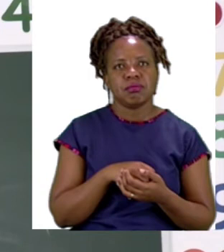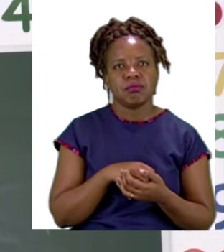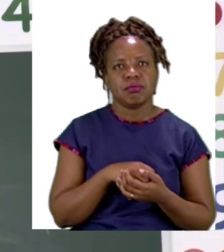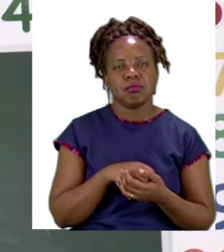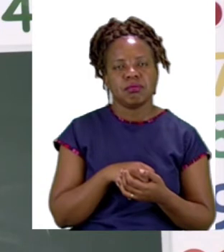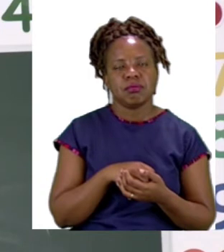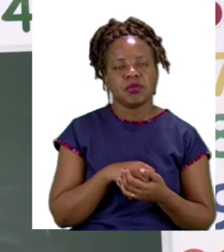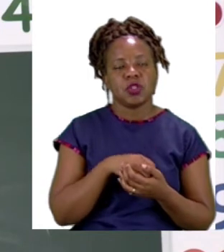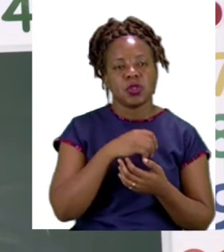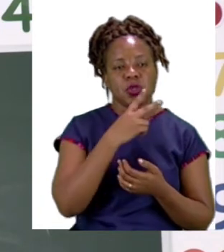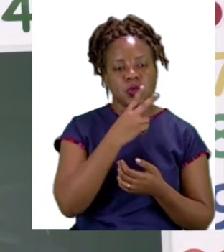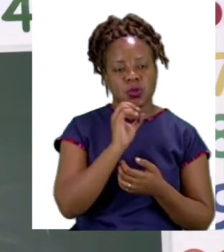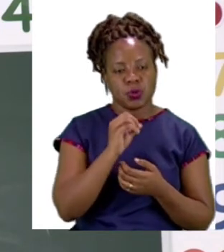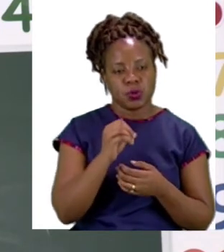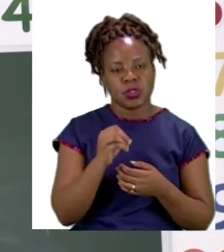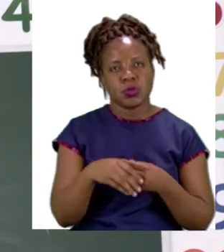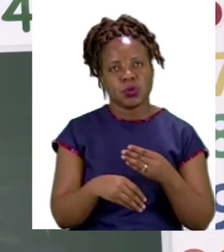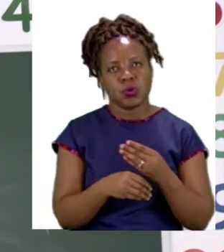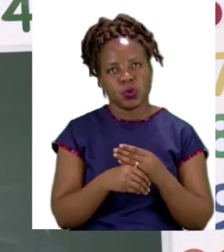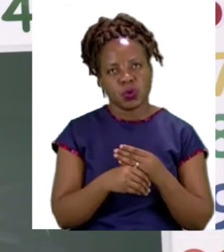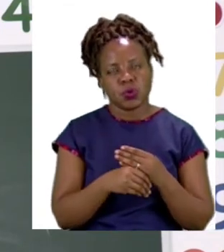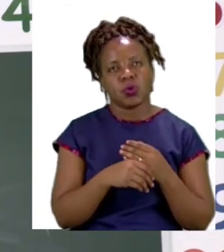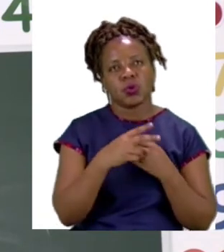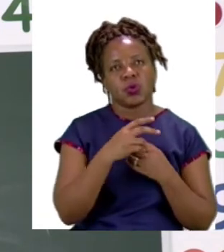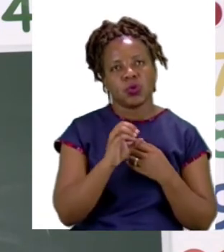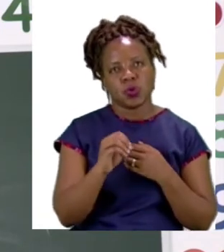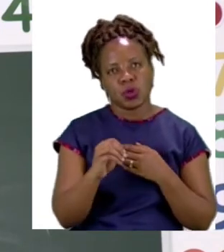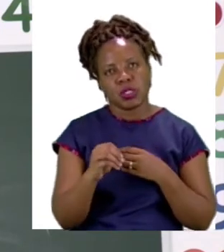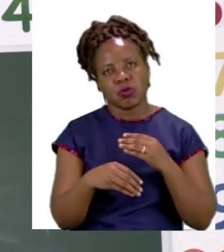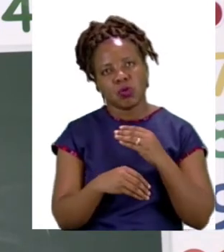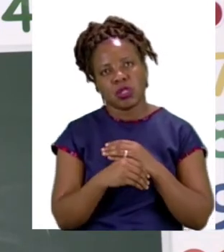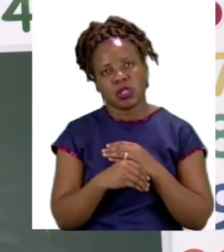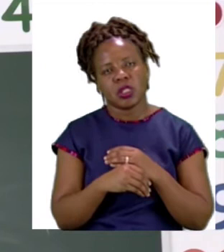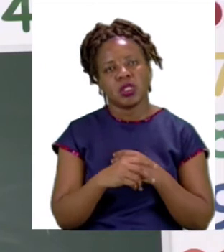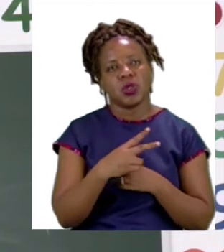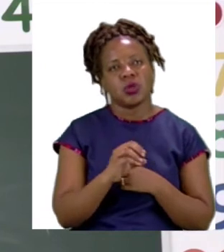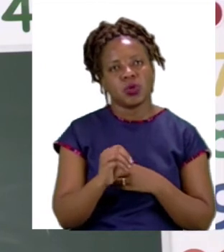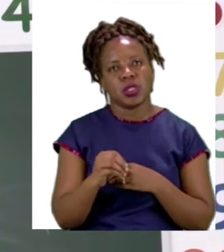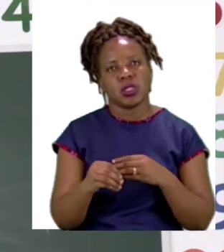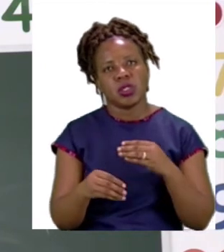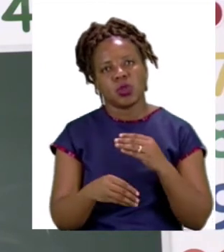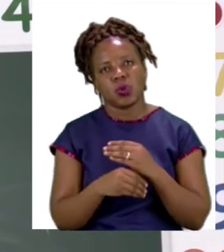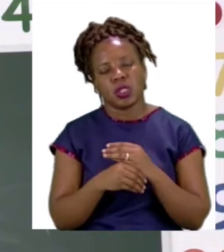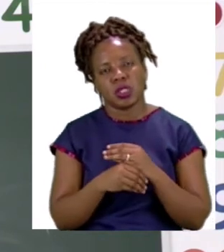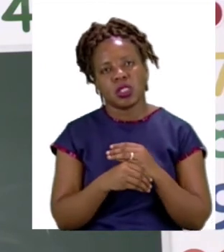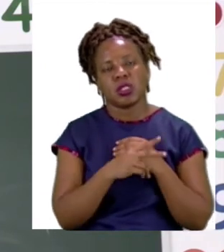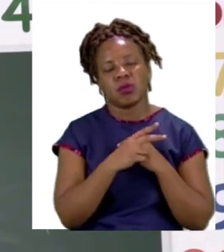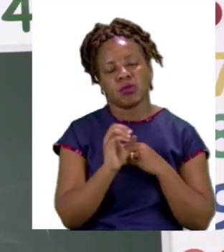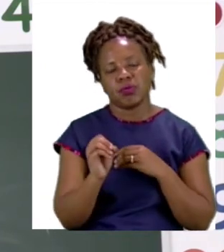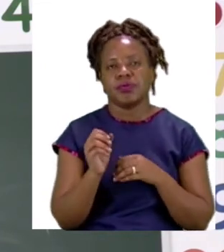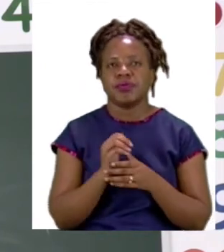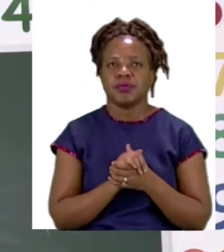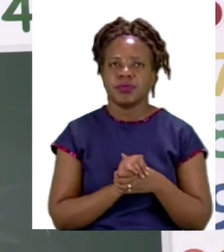I add 20 more, that means I'm saying 20 plus 20.